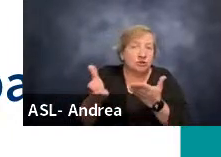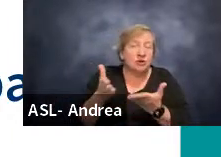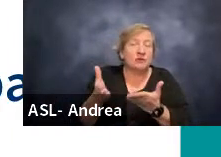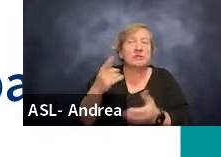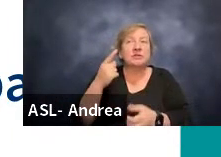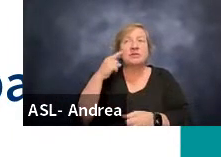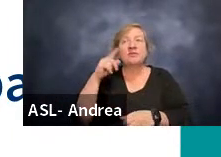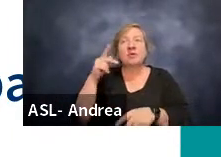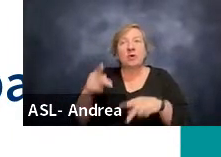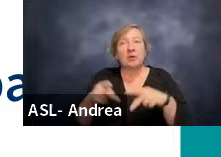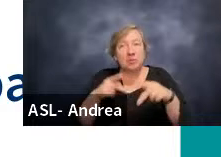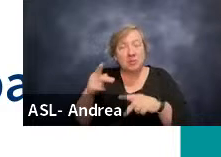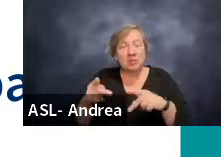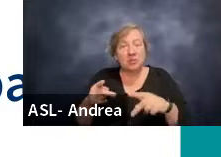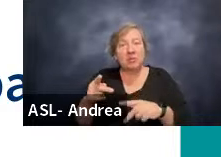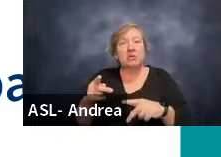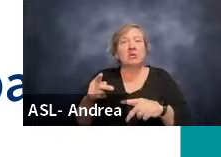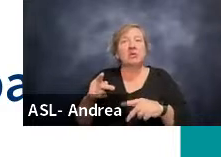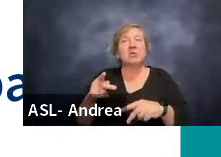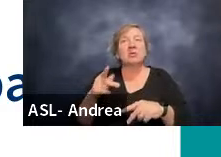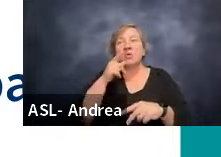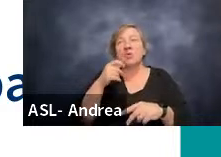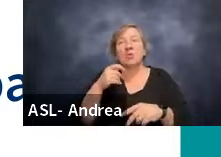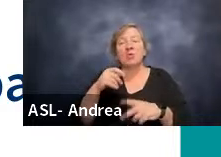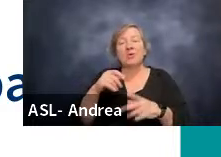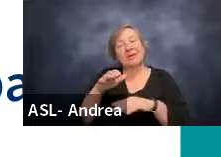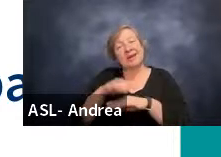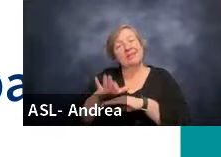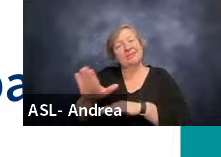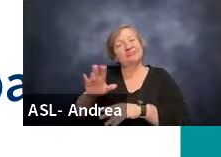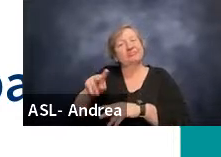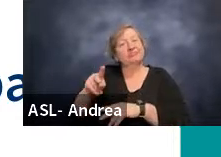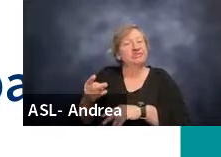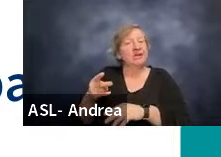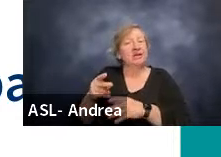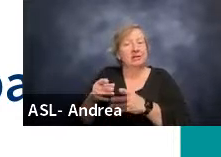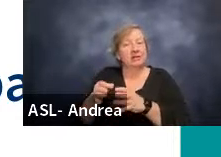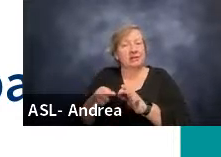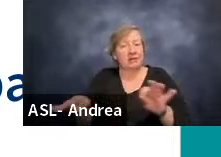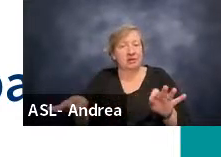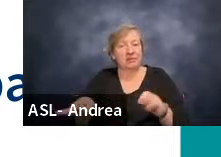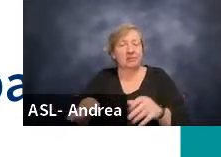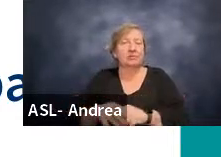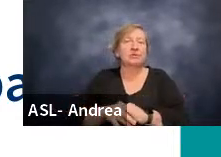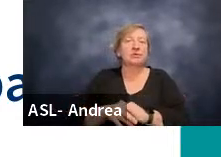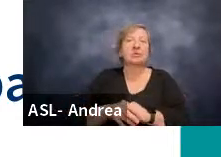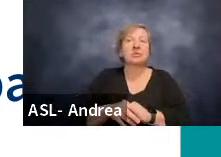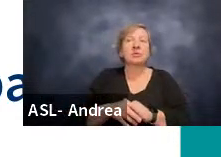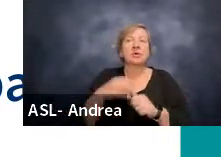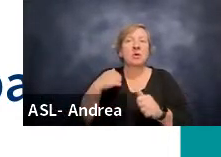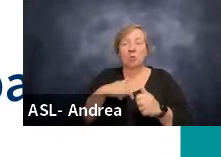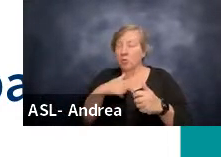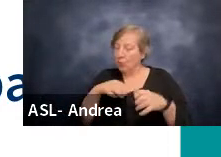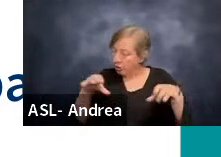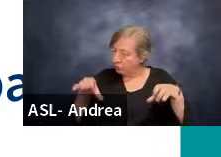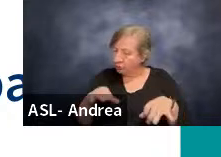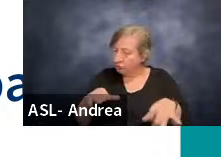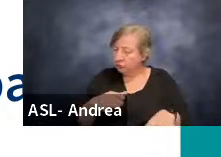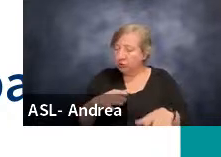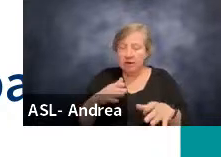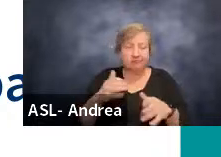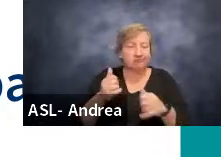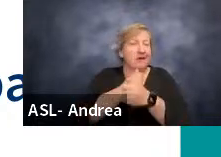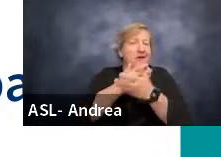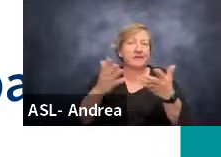are who have English as a second language. So we are going all out to make sure that you